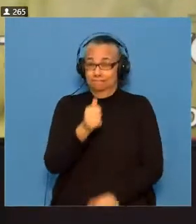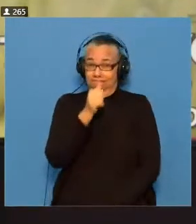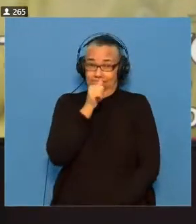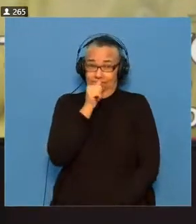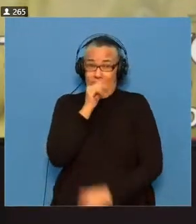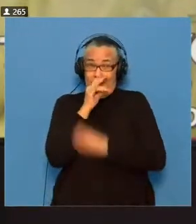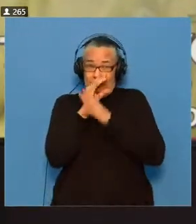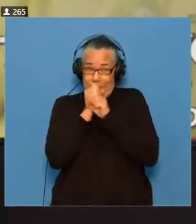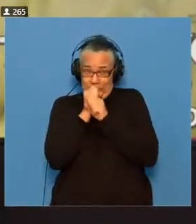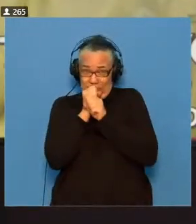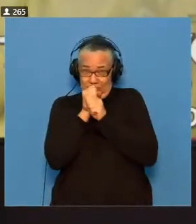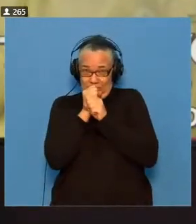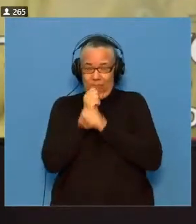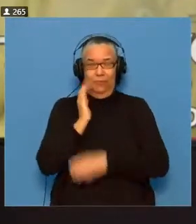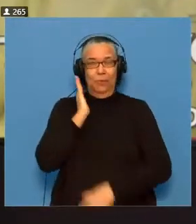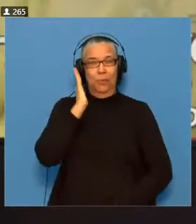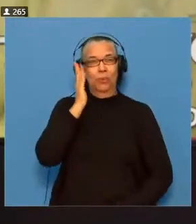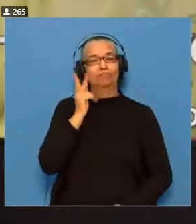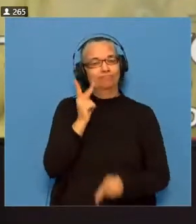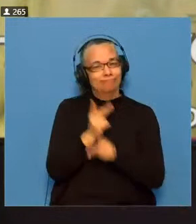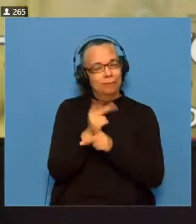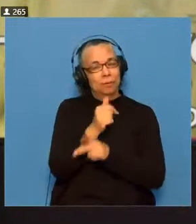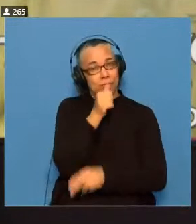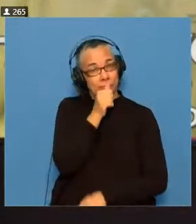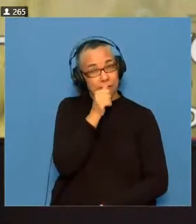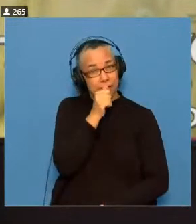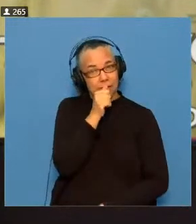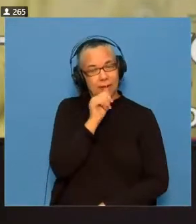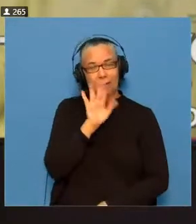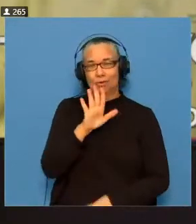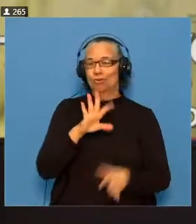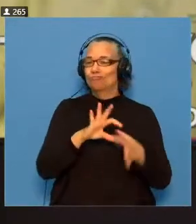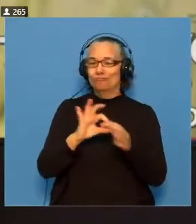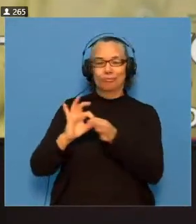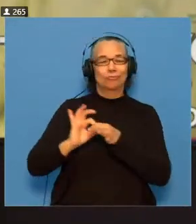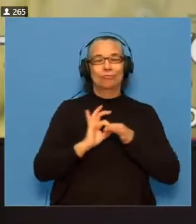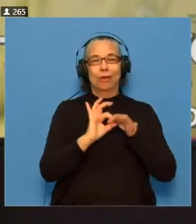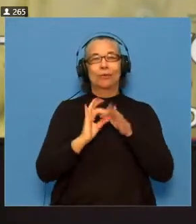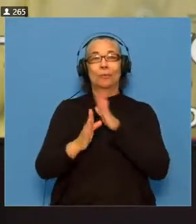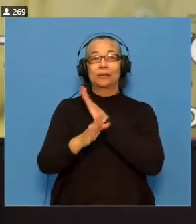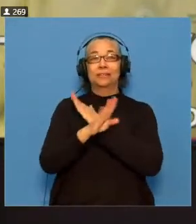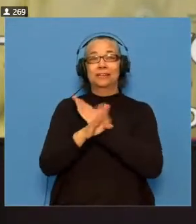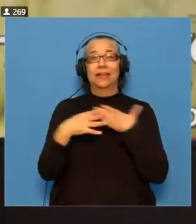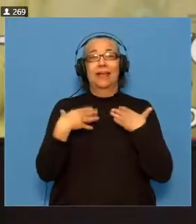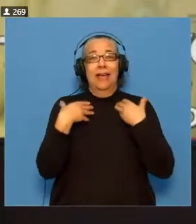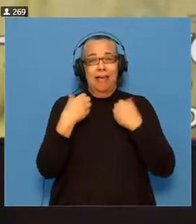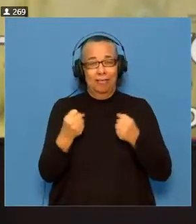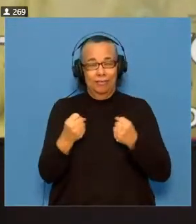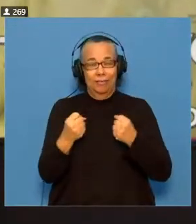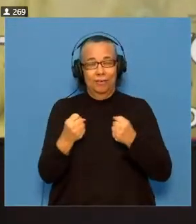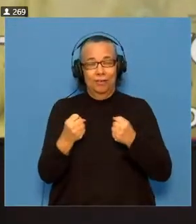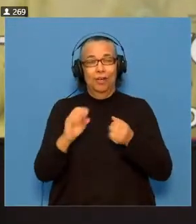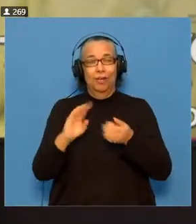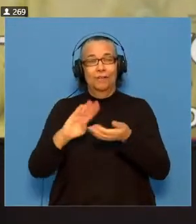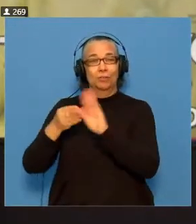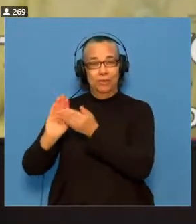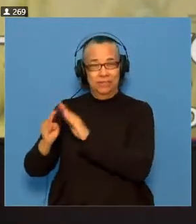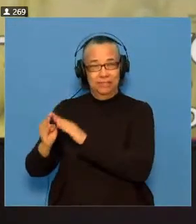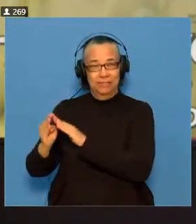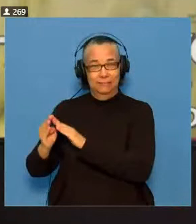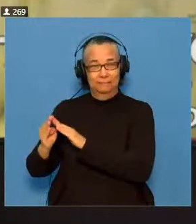anonymous. They will protect your privacy. Your cooperation will protect the health and well-being of our